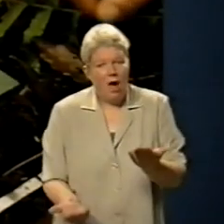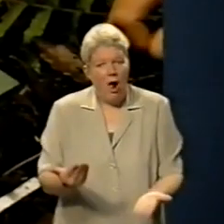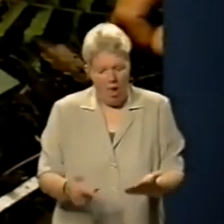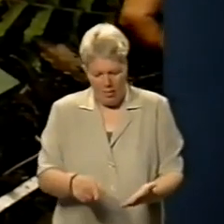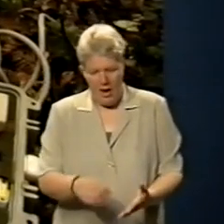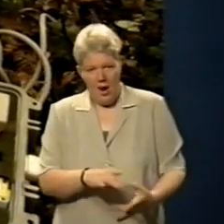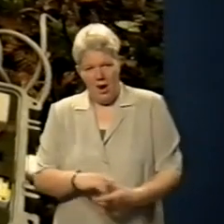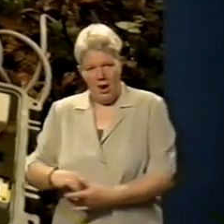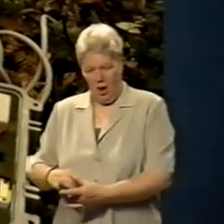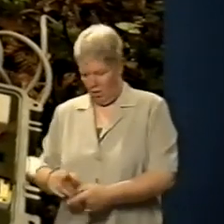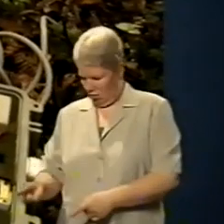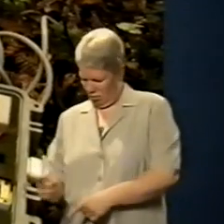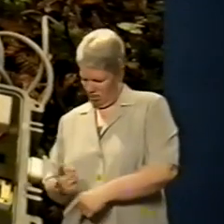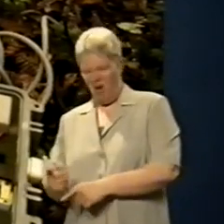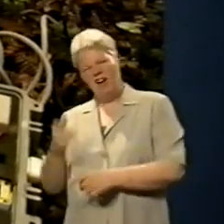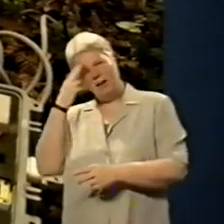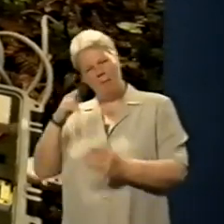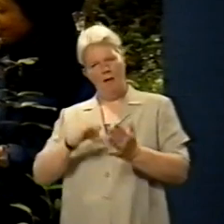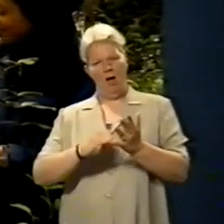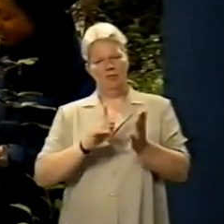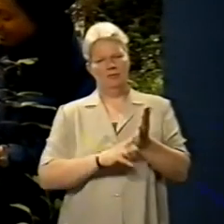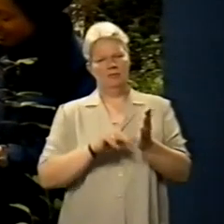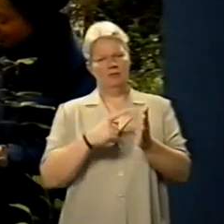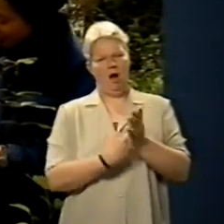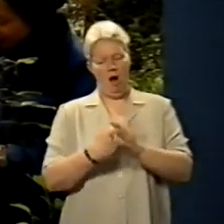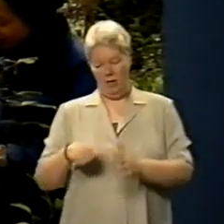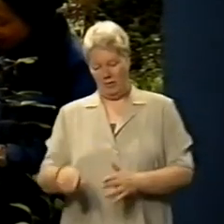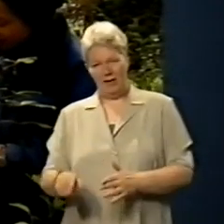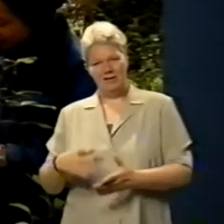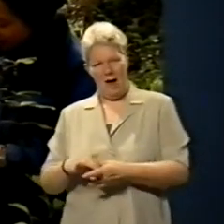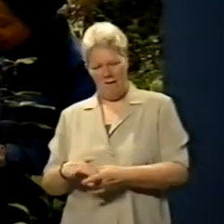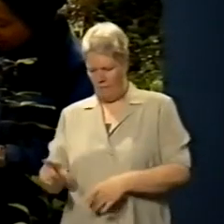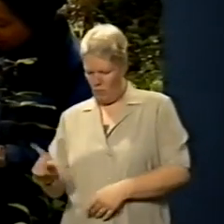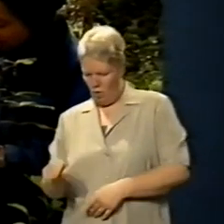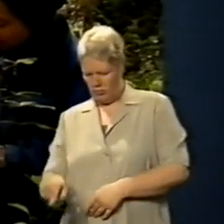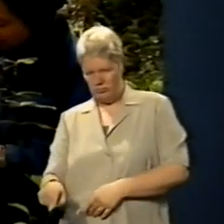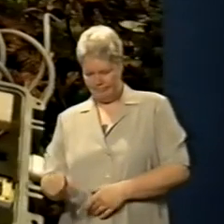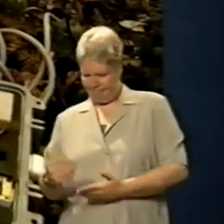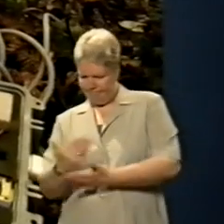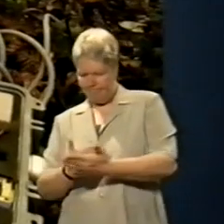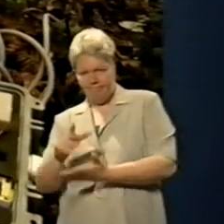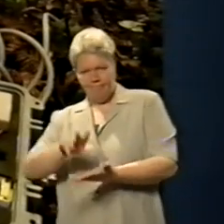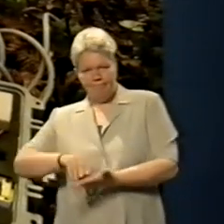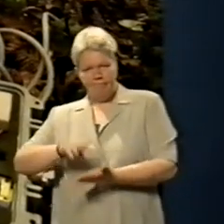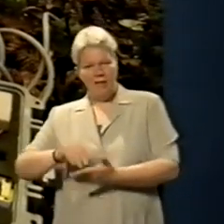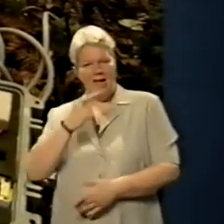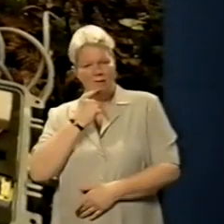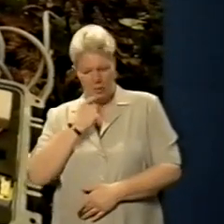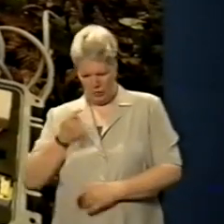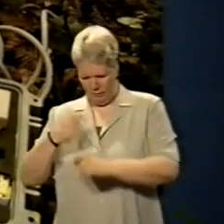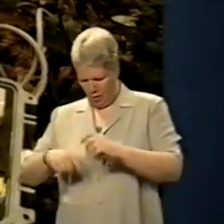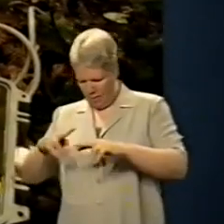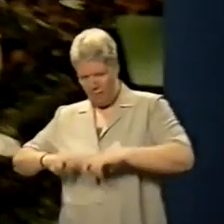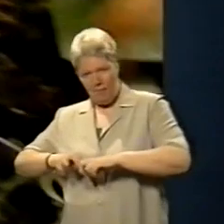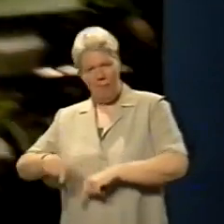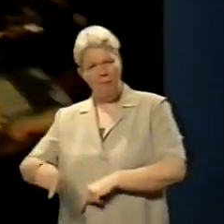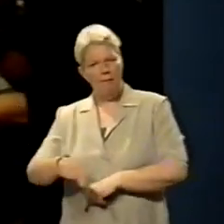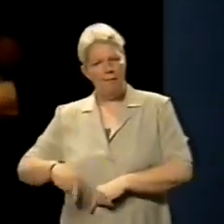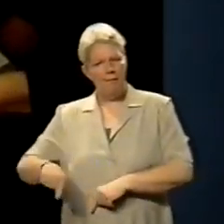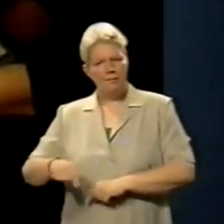to what's known as the snark. This consists of a radio receiver and a computer to collect information, which can then be analysed by the team.